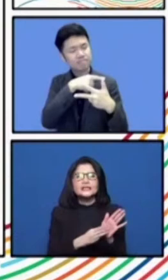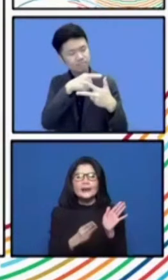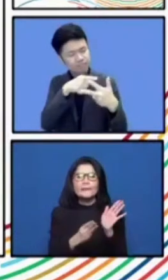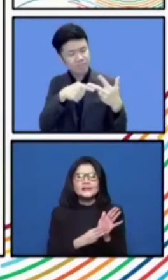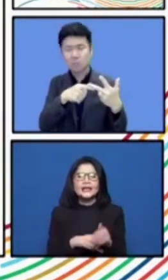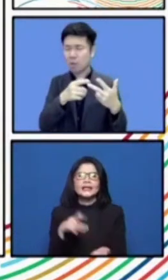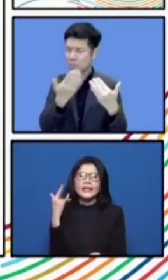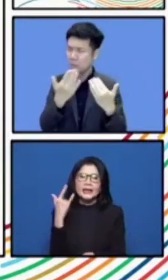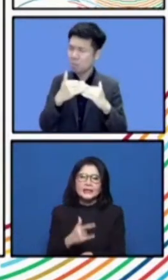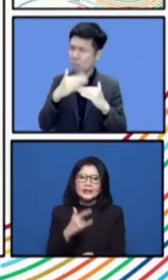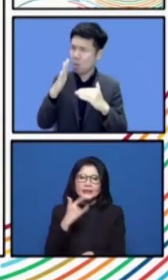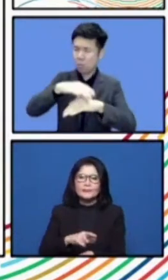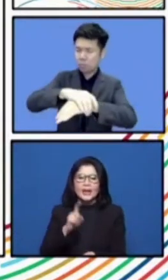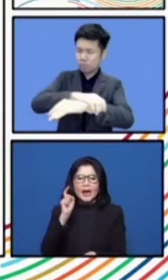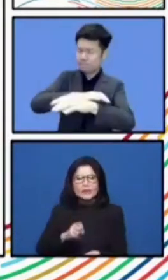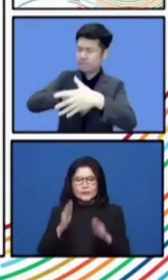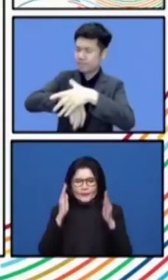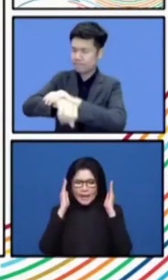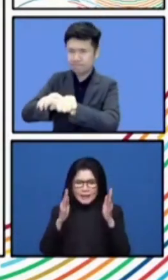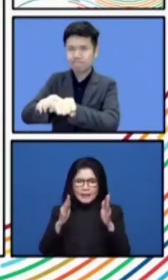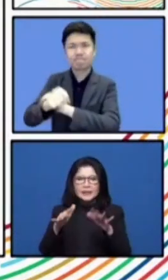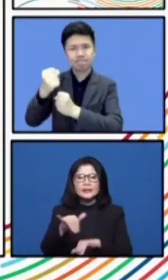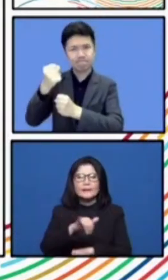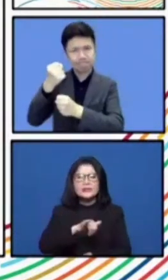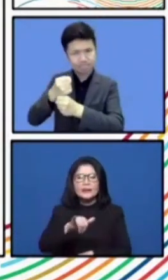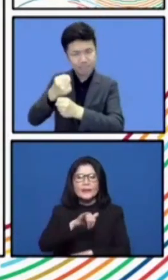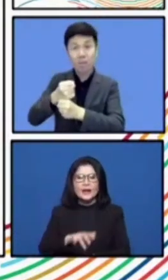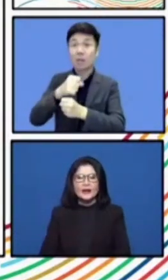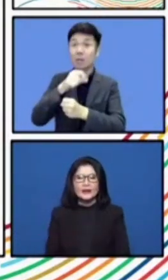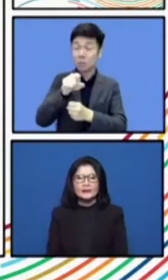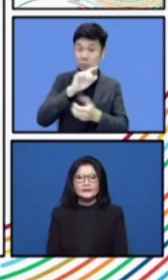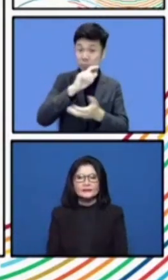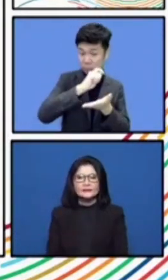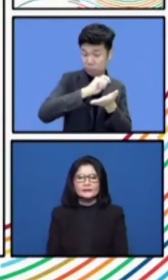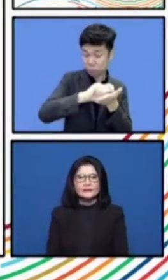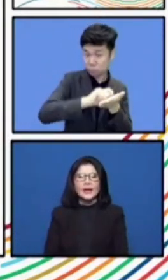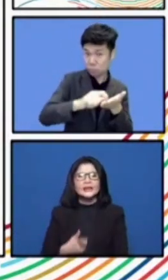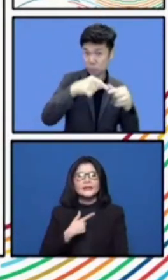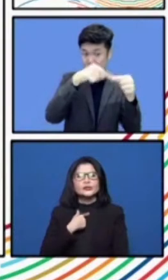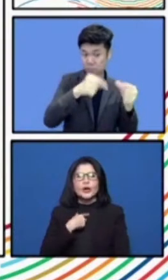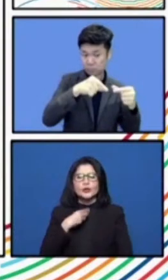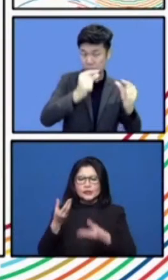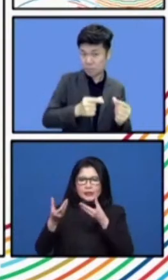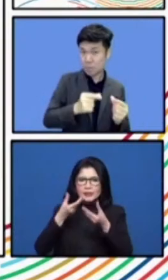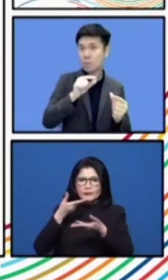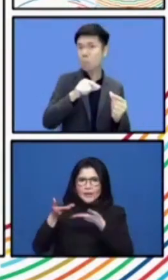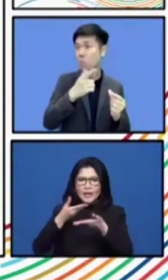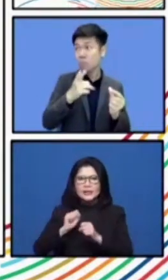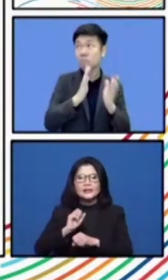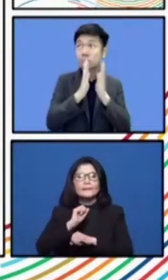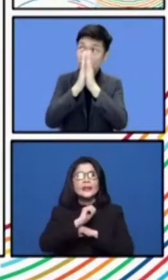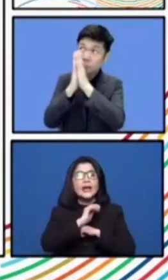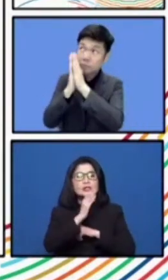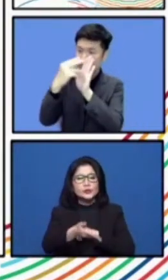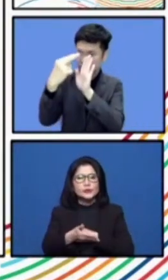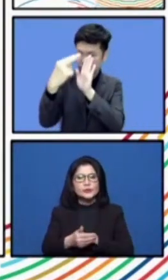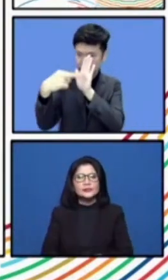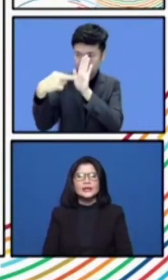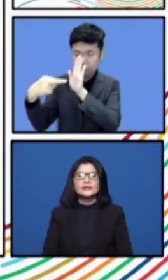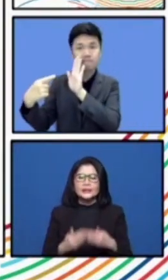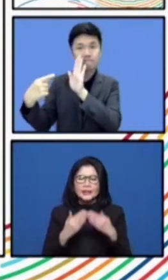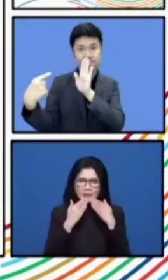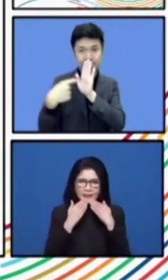but as I say they are covered extensively in those Publications and they I think should be taken into account with the very important points we've heard